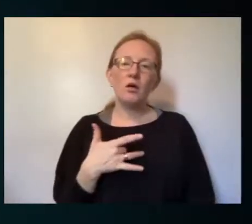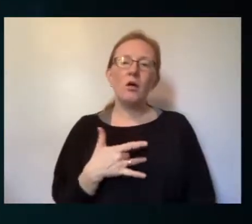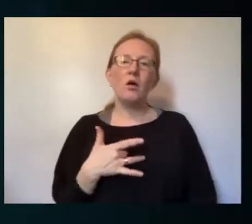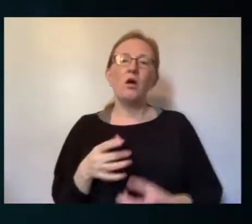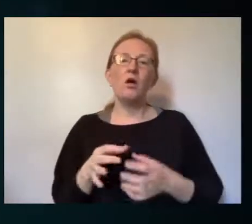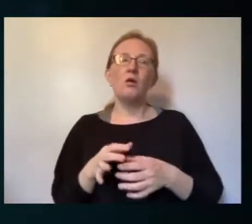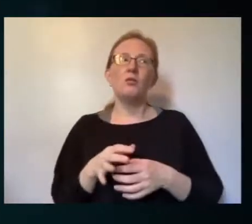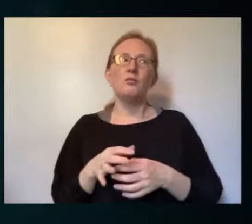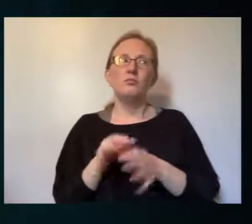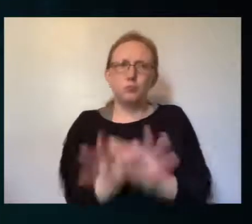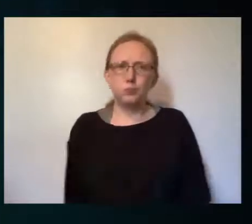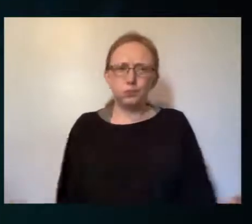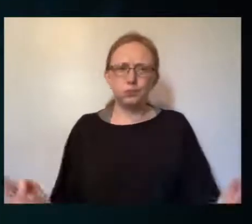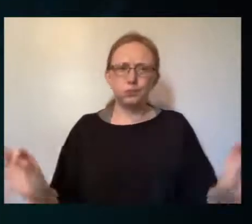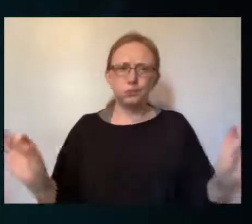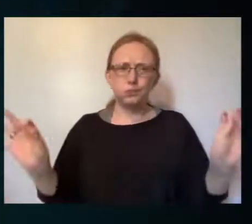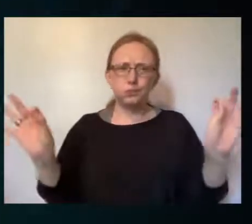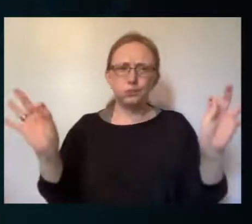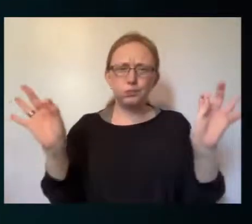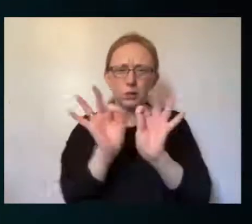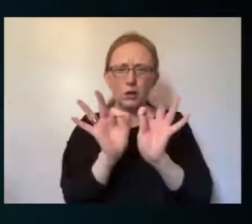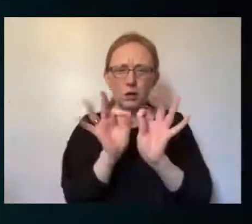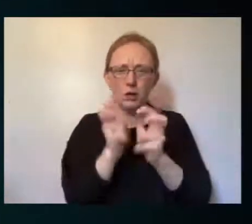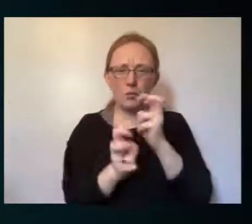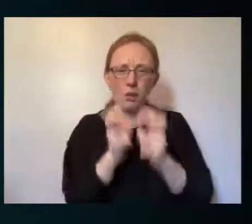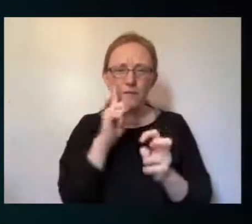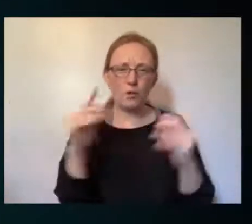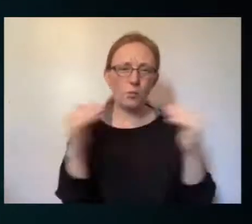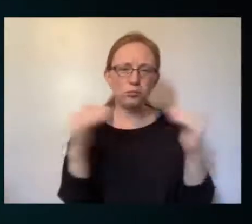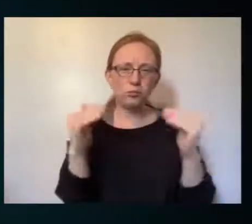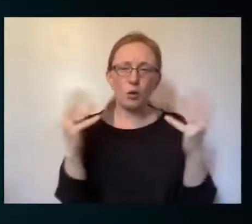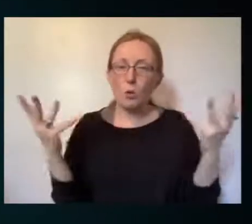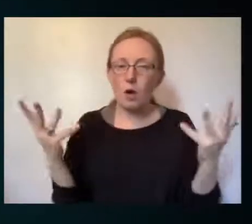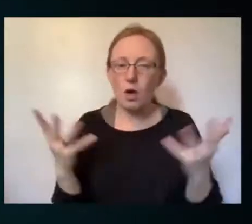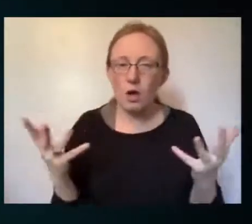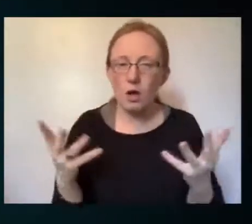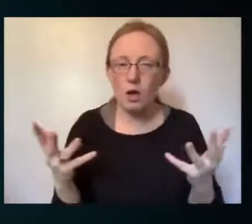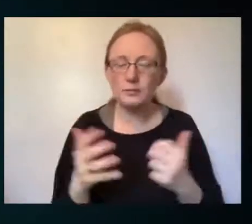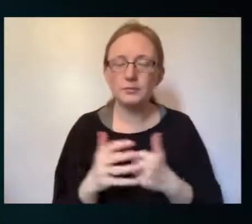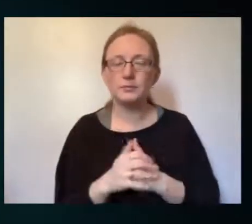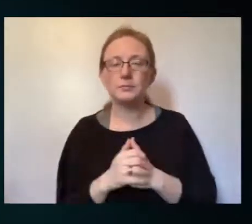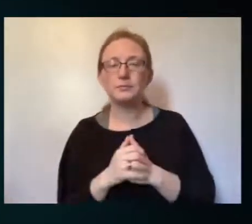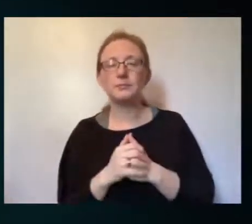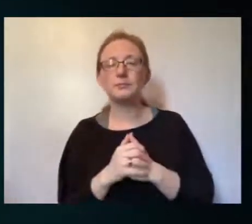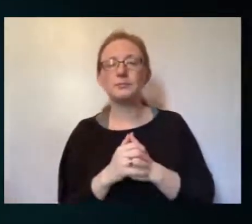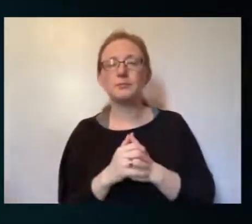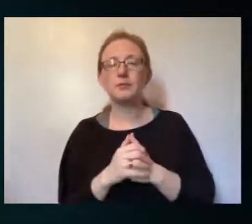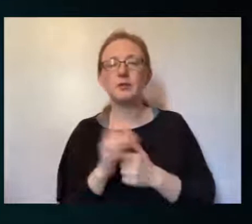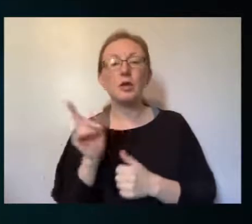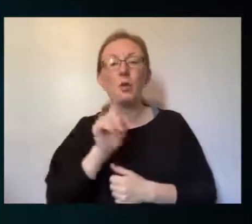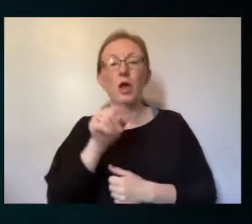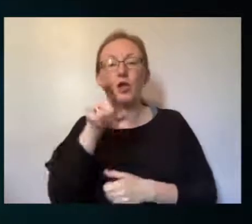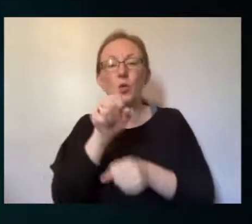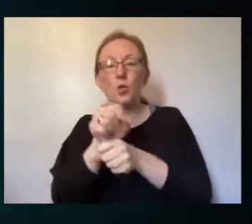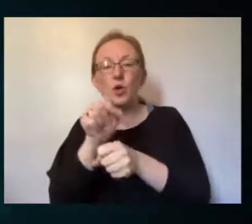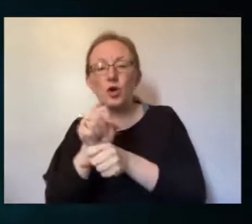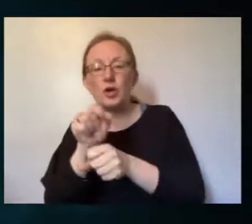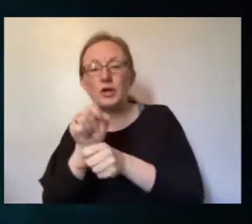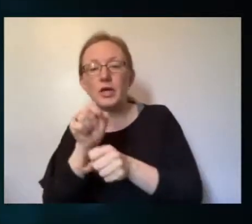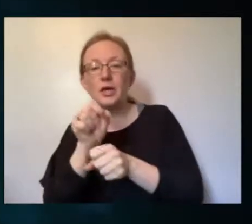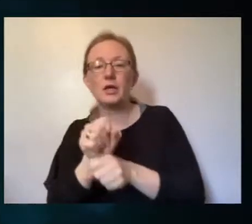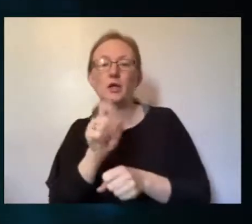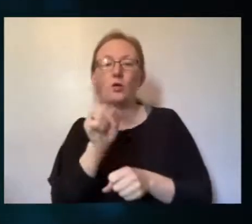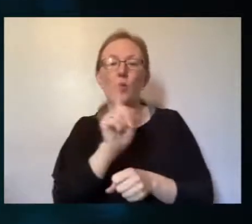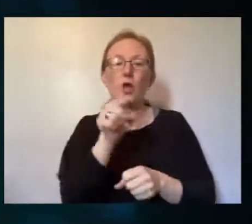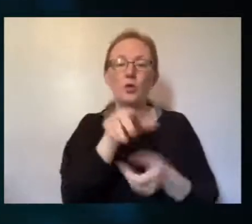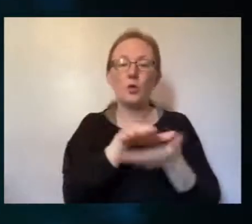pressing problems we face regarding equity in the context of the infrastructures that you're part of, that you're working toward the